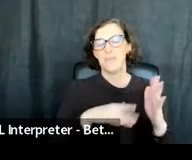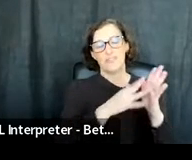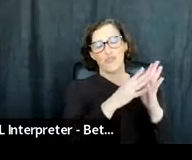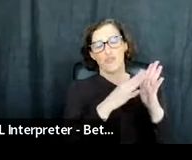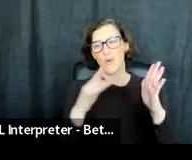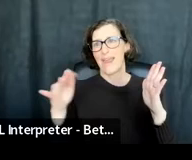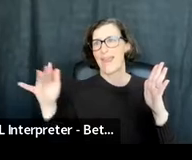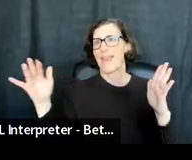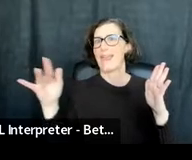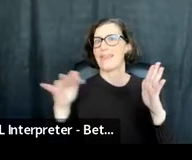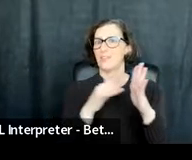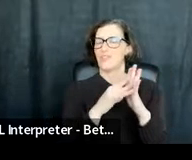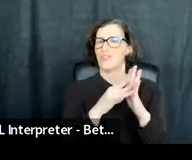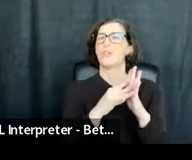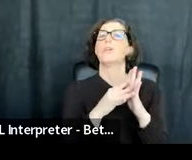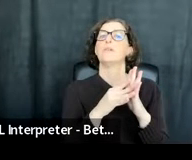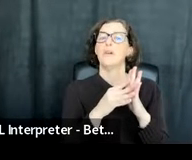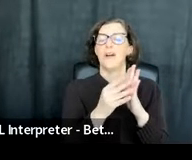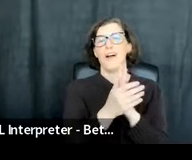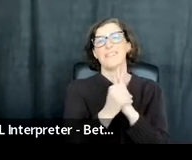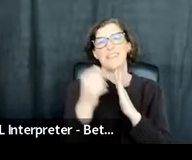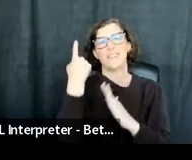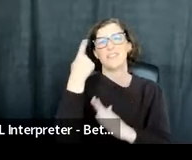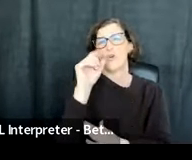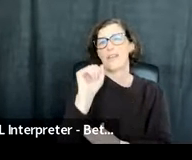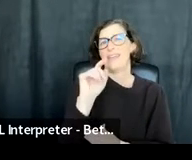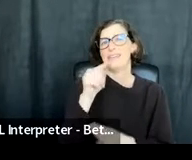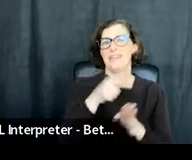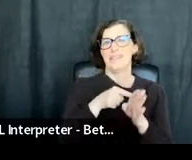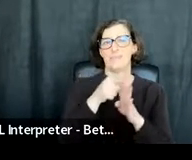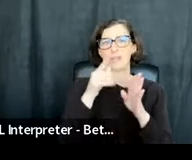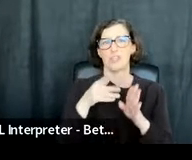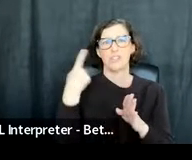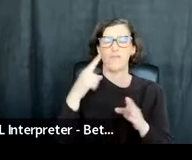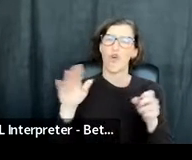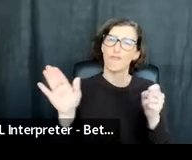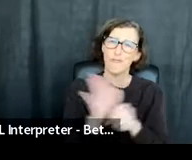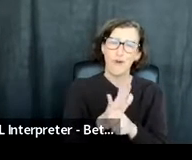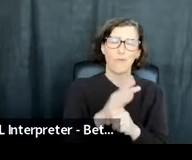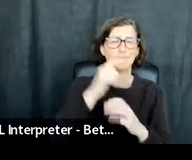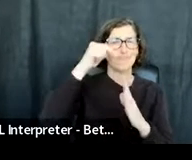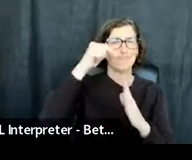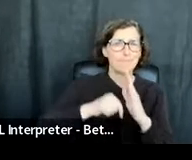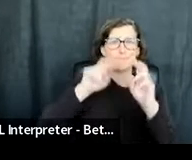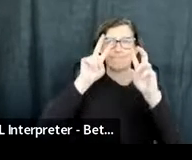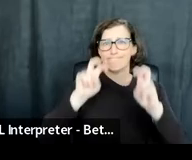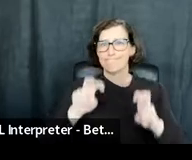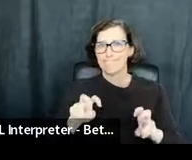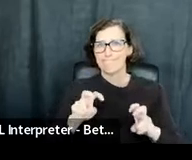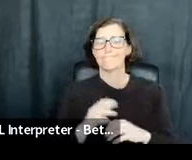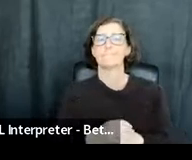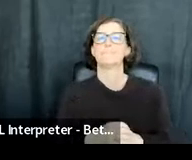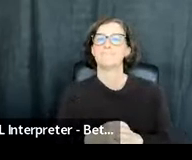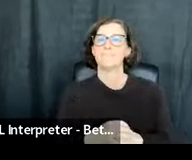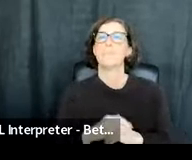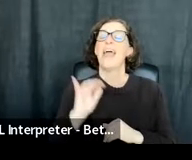level skill set that an AT specialist would need to do a thorough assessment. And I think that kind of covers